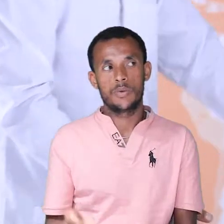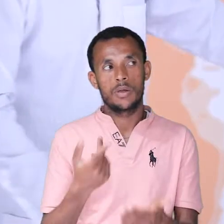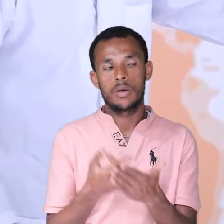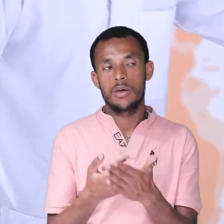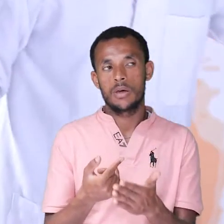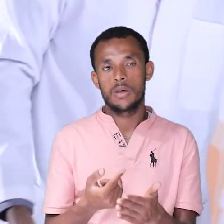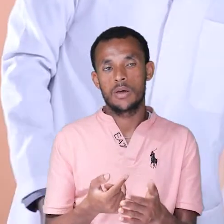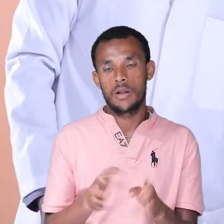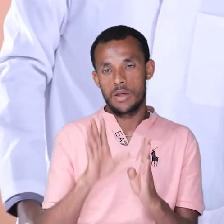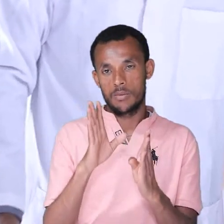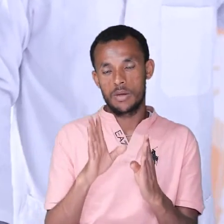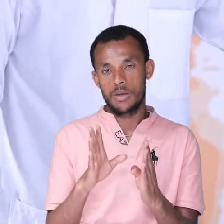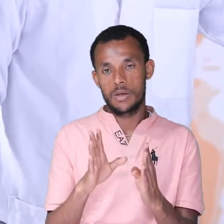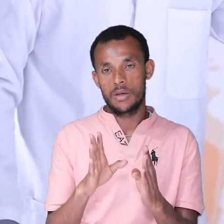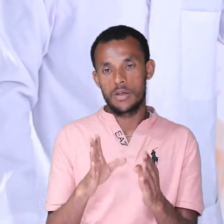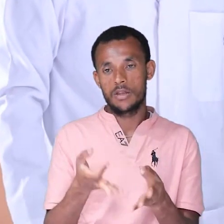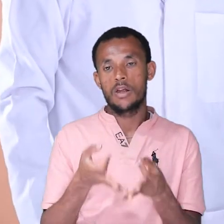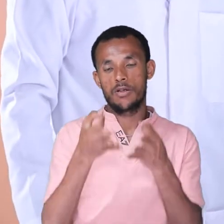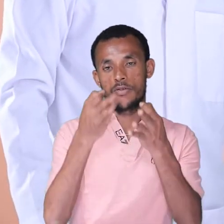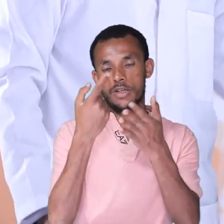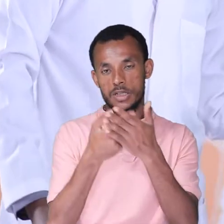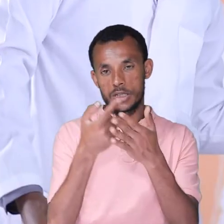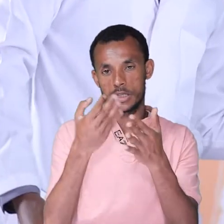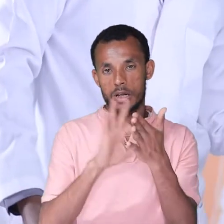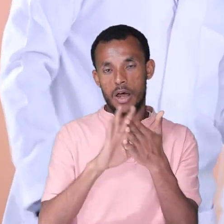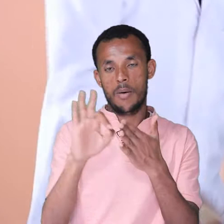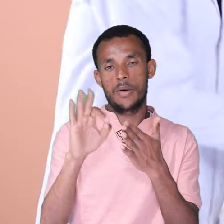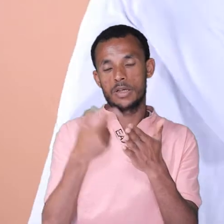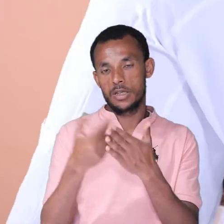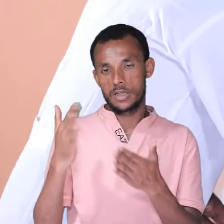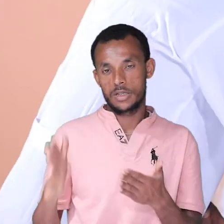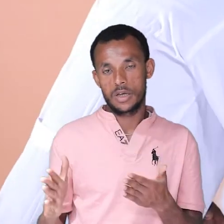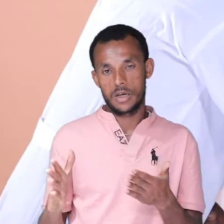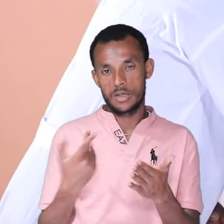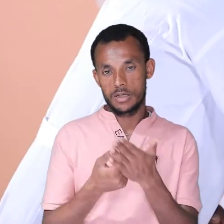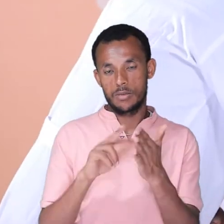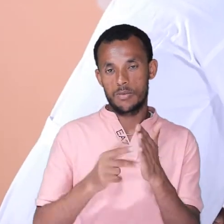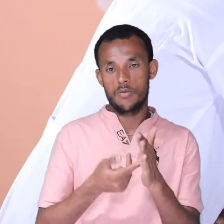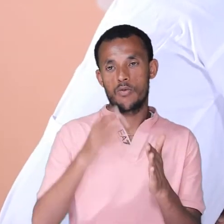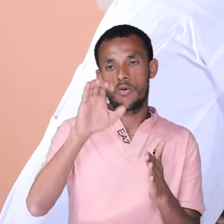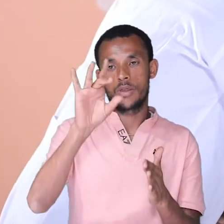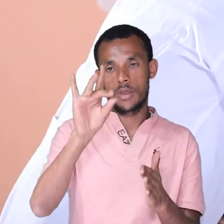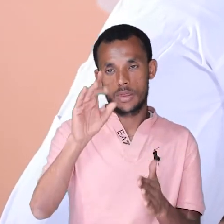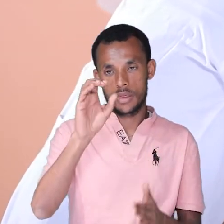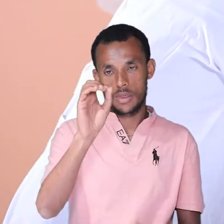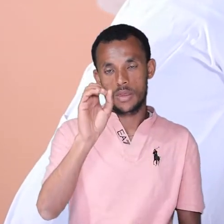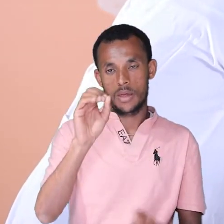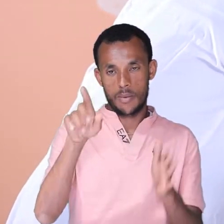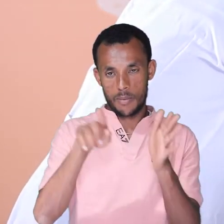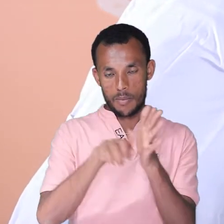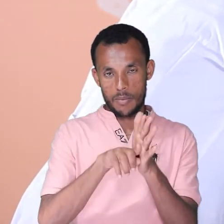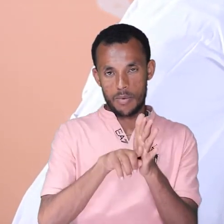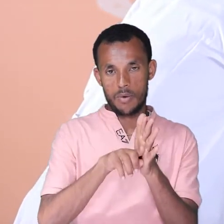Here, let me transfer this number from this side. This means 48 degree